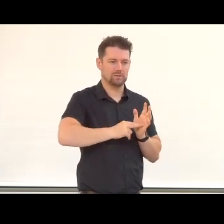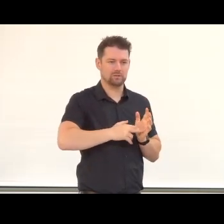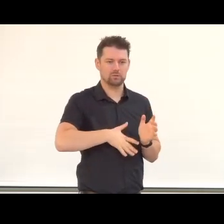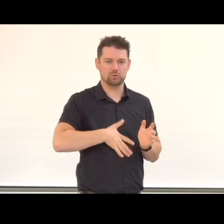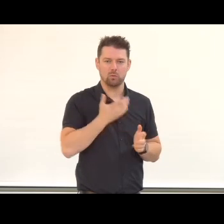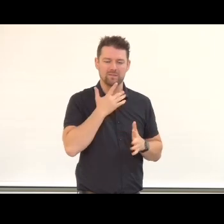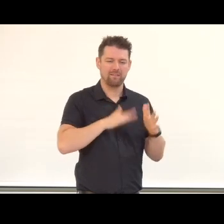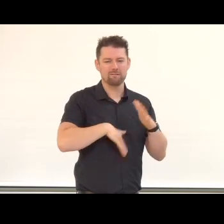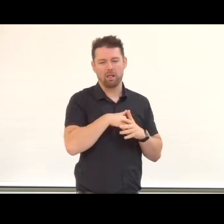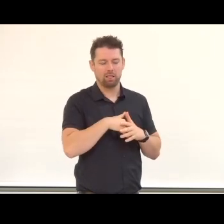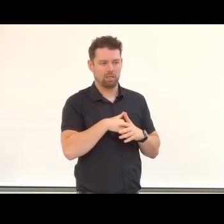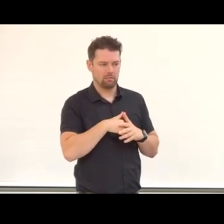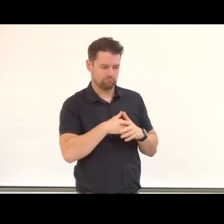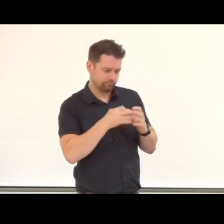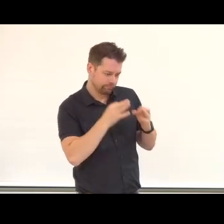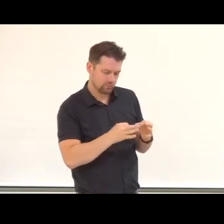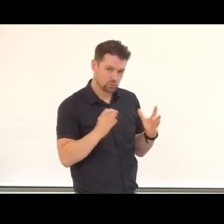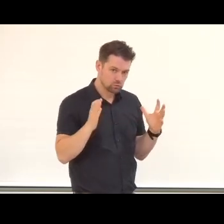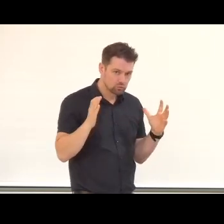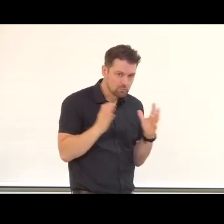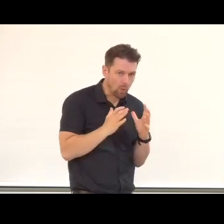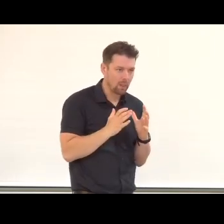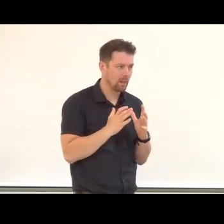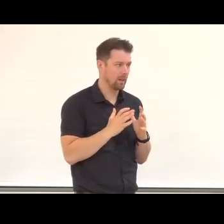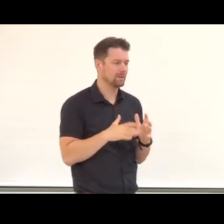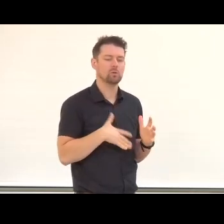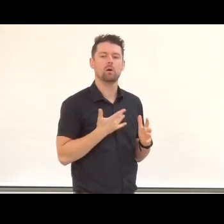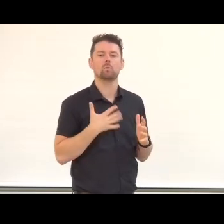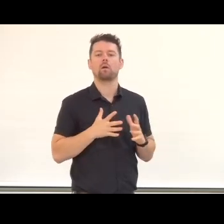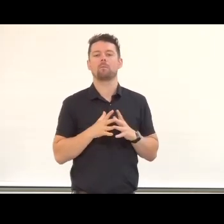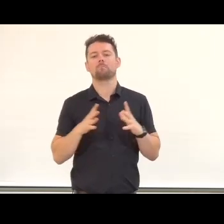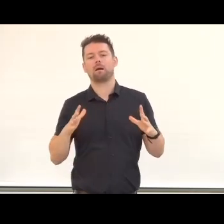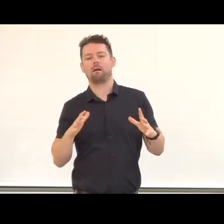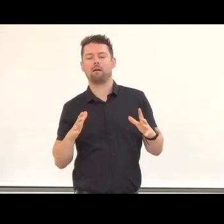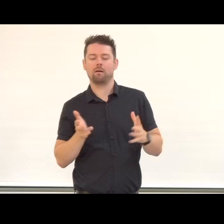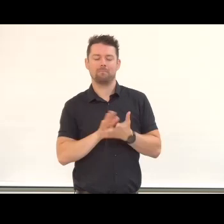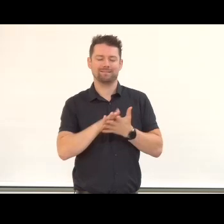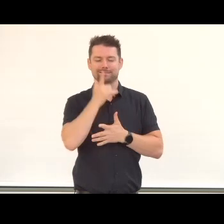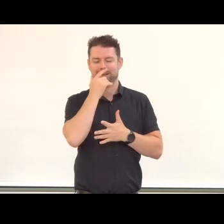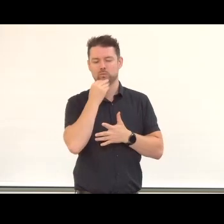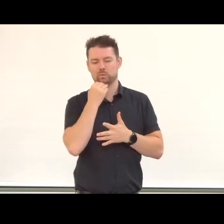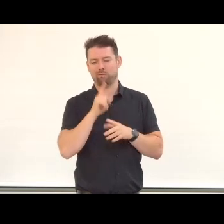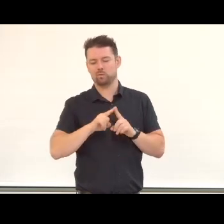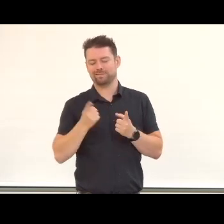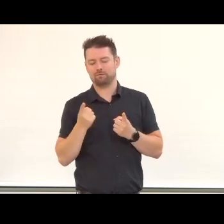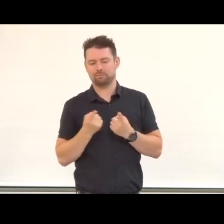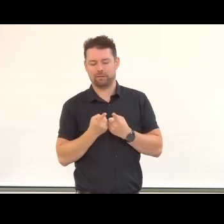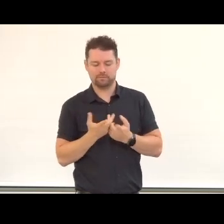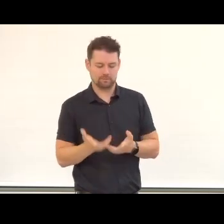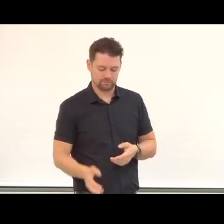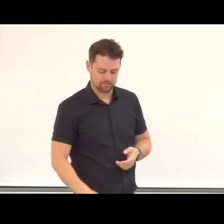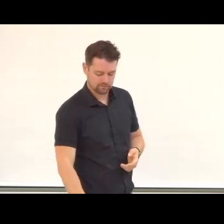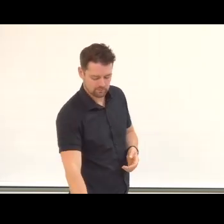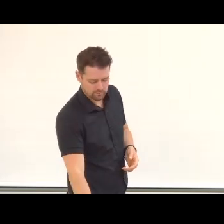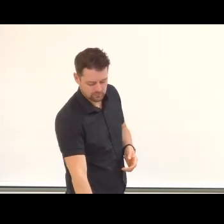full fidelity, cramped small space, but have like a more multi-purpose footprint. Yeah.